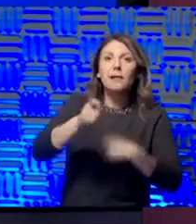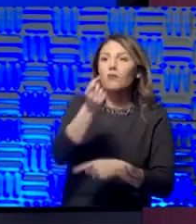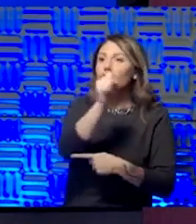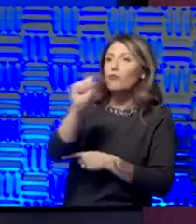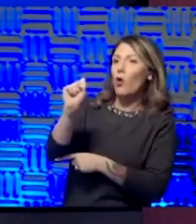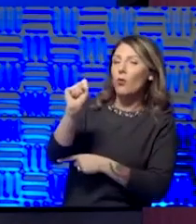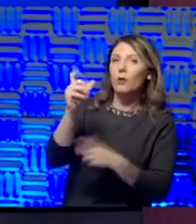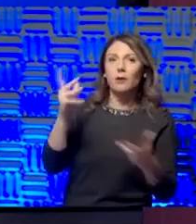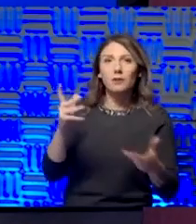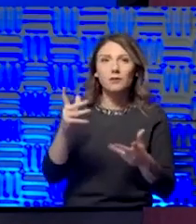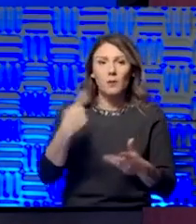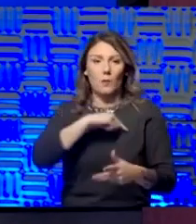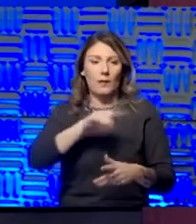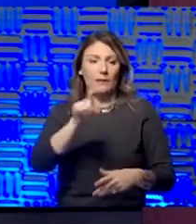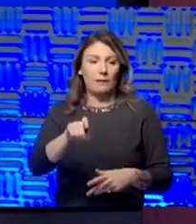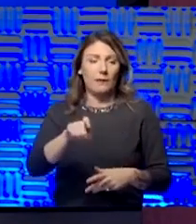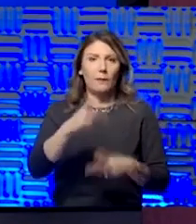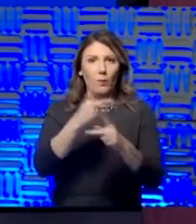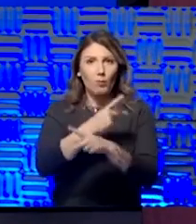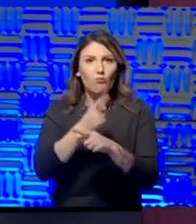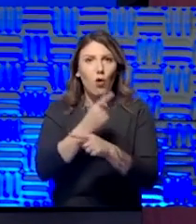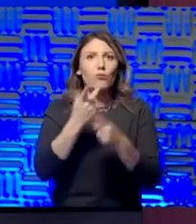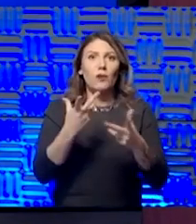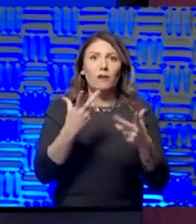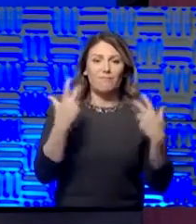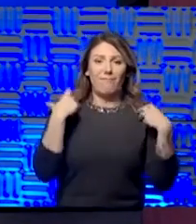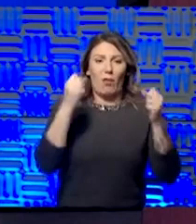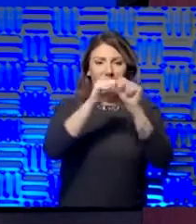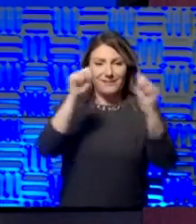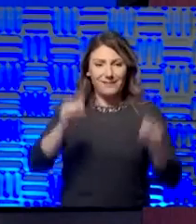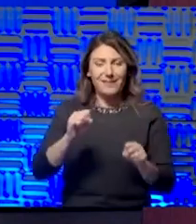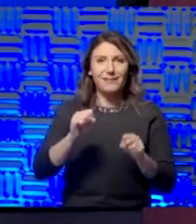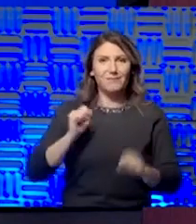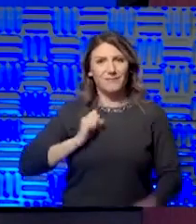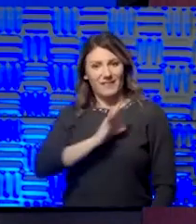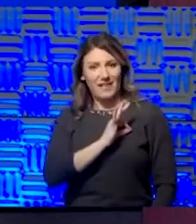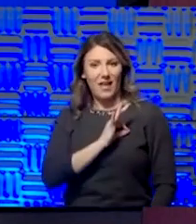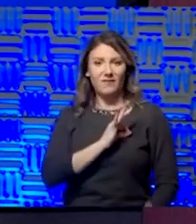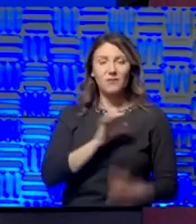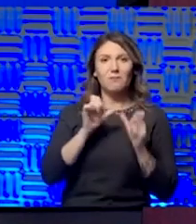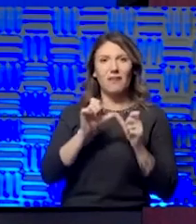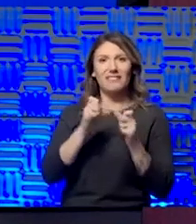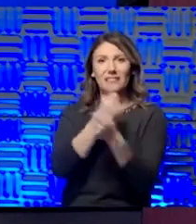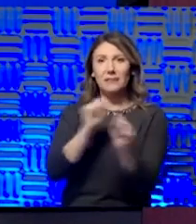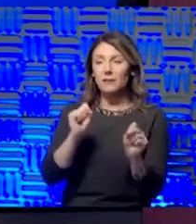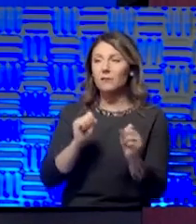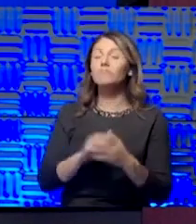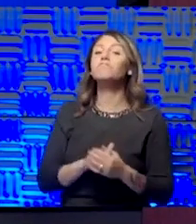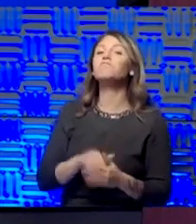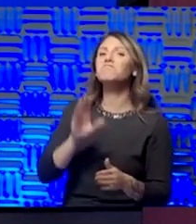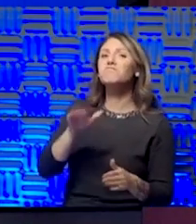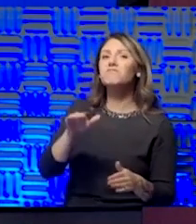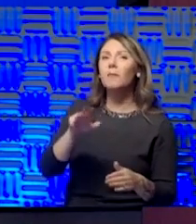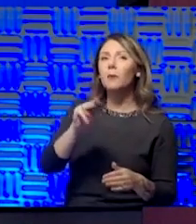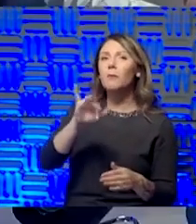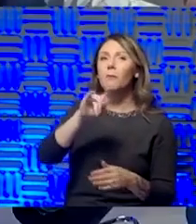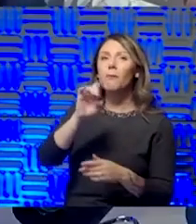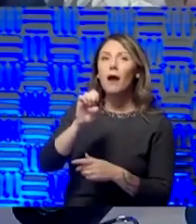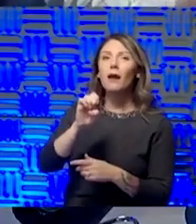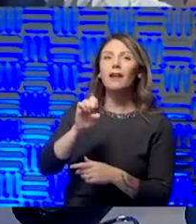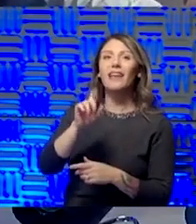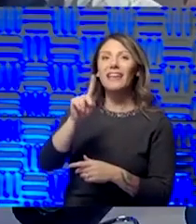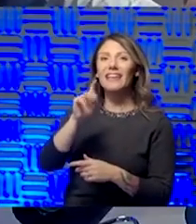right staffing and the right things they need to do to keep people safe. Hey, Dr. Seitz, this is Mike from KCPT. When you